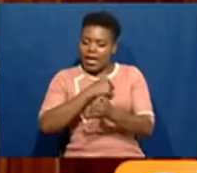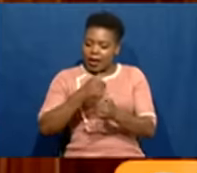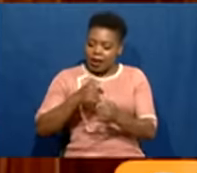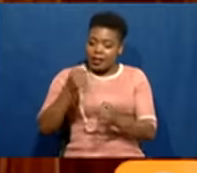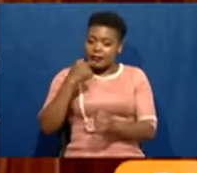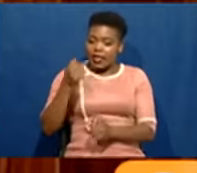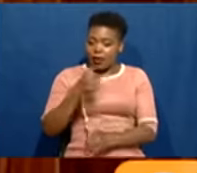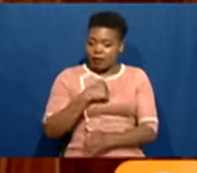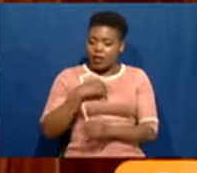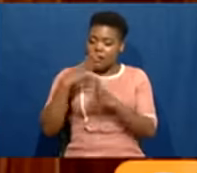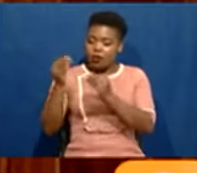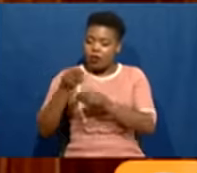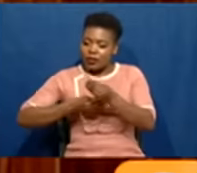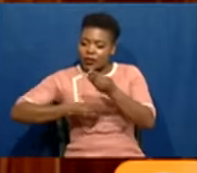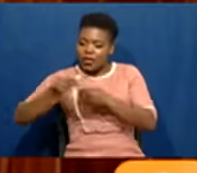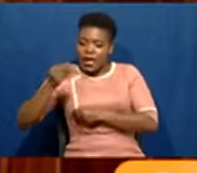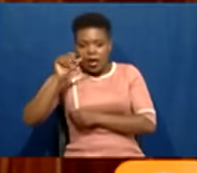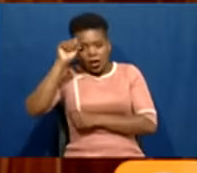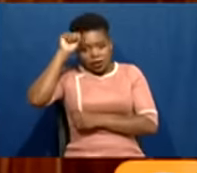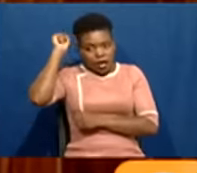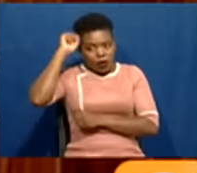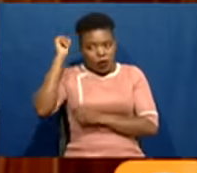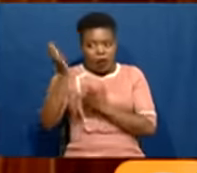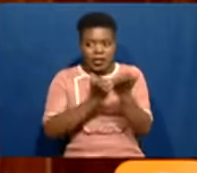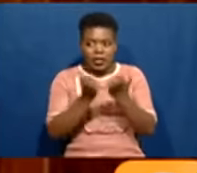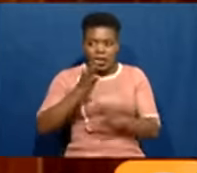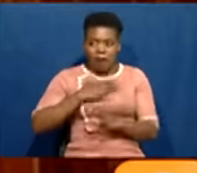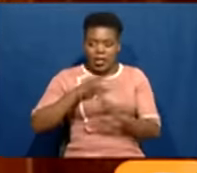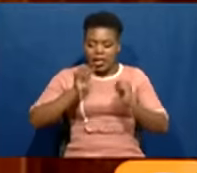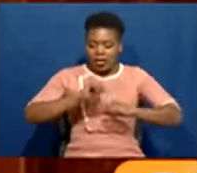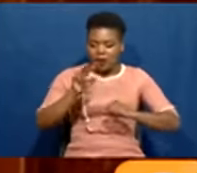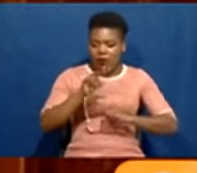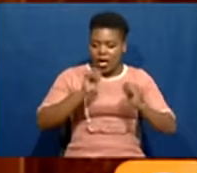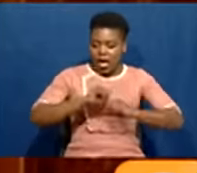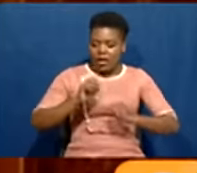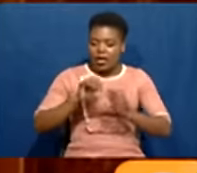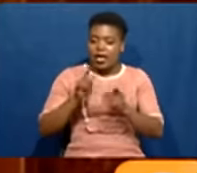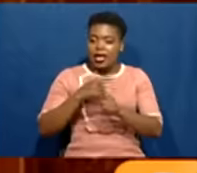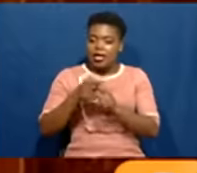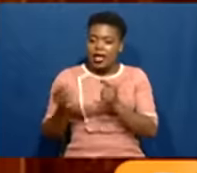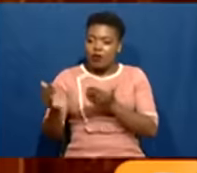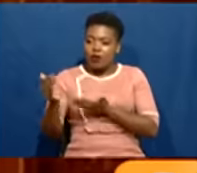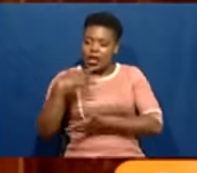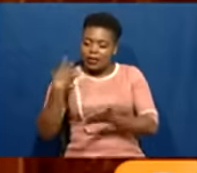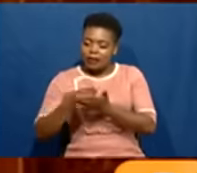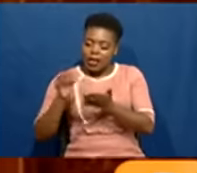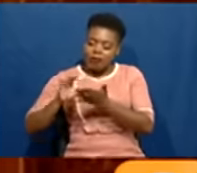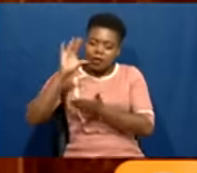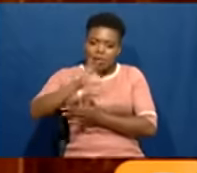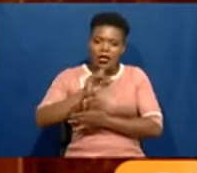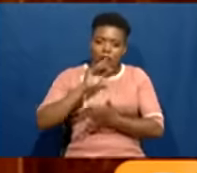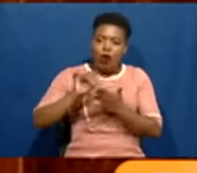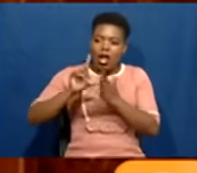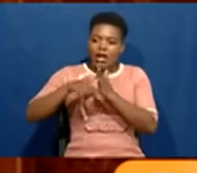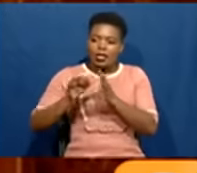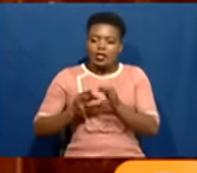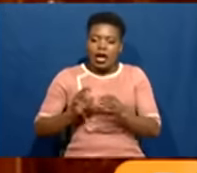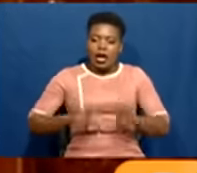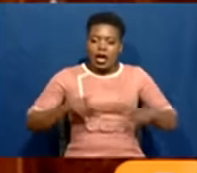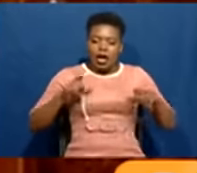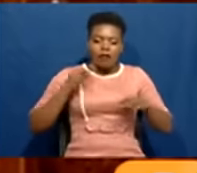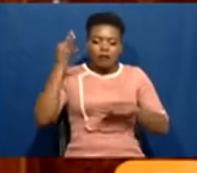to persuade that she agrees with me. We shall get better after we secure